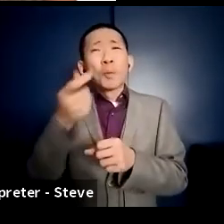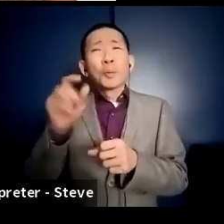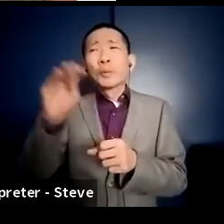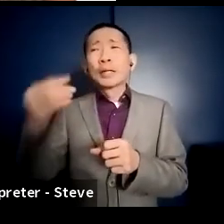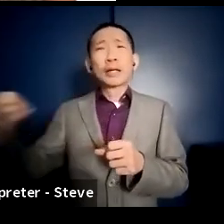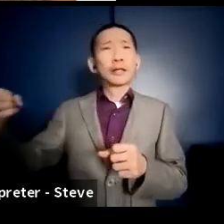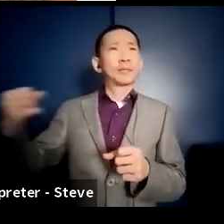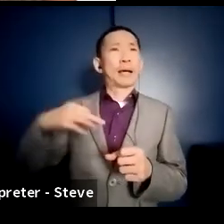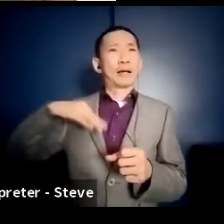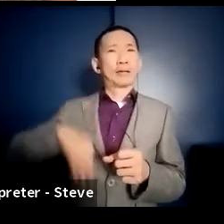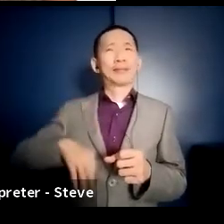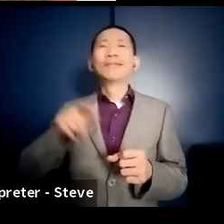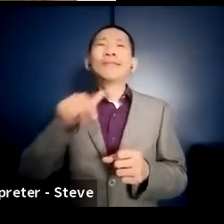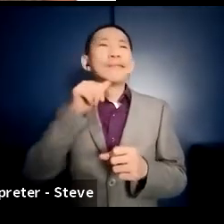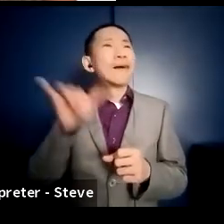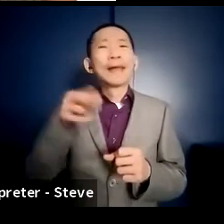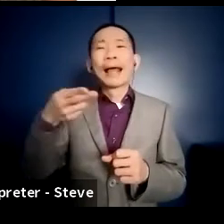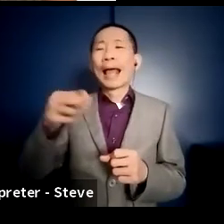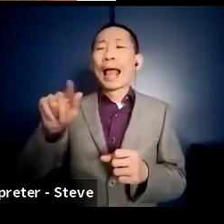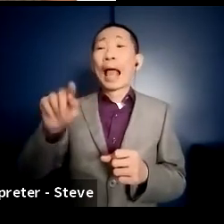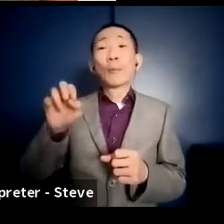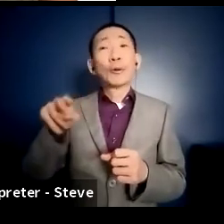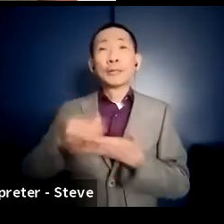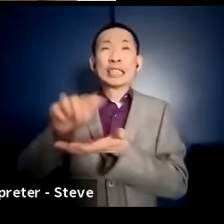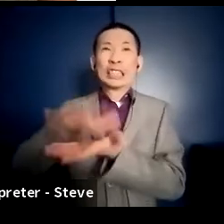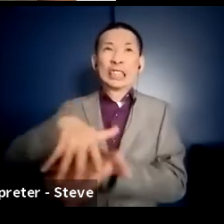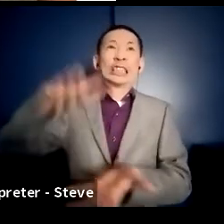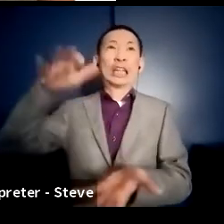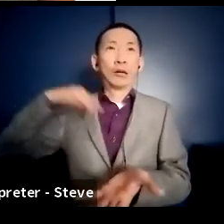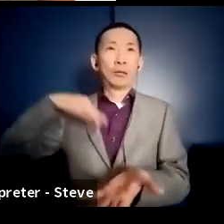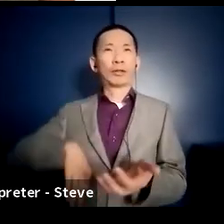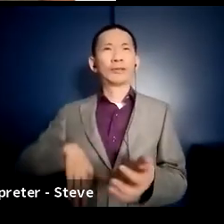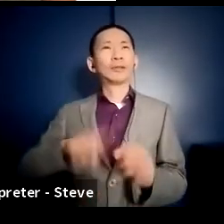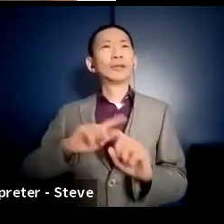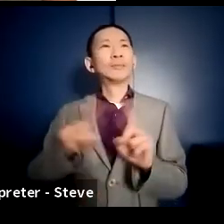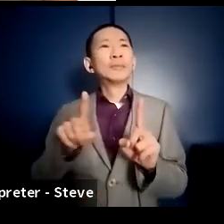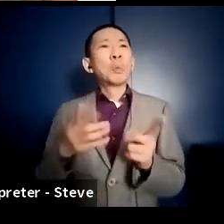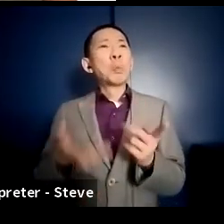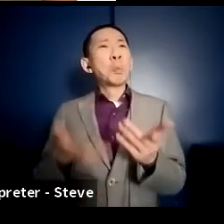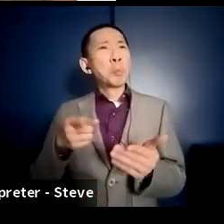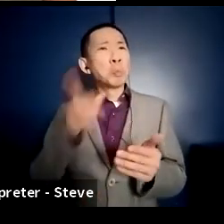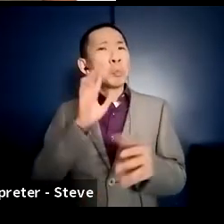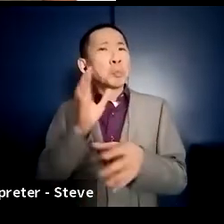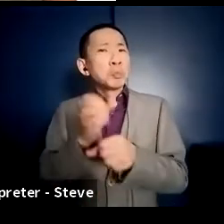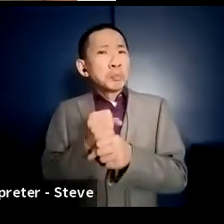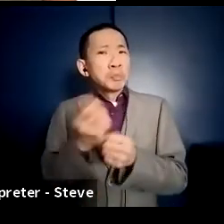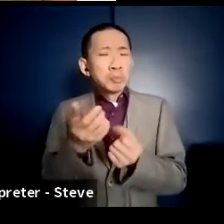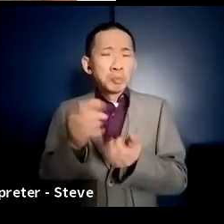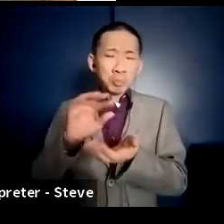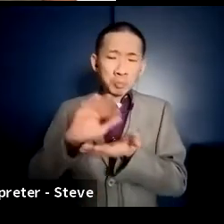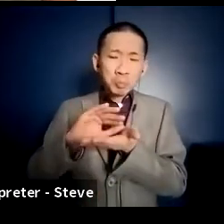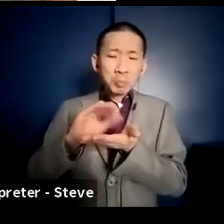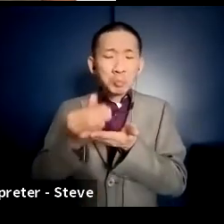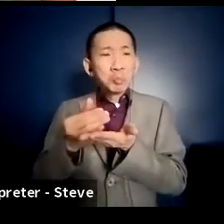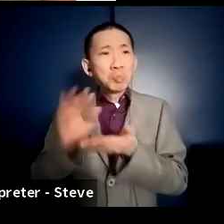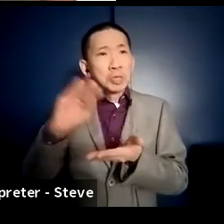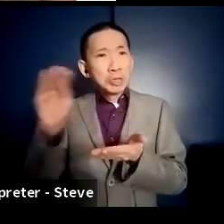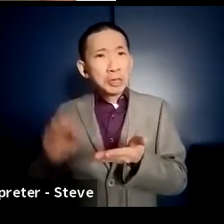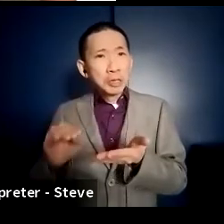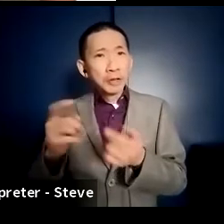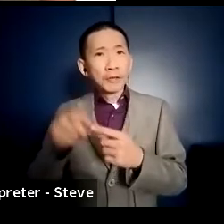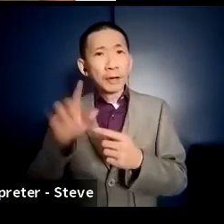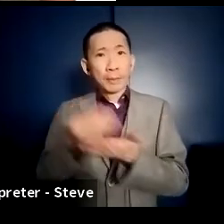at like, you know, Hamilton money getting back, but it's a pretty sure bet that you're gonna get X amount of percentage back from the money that you